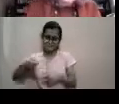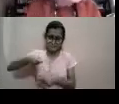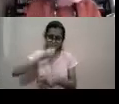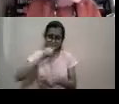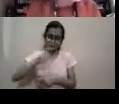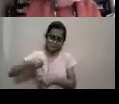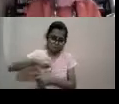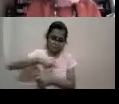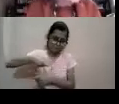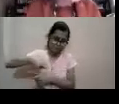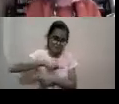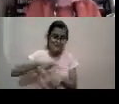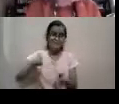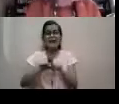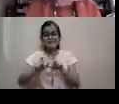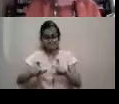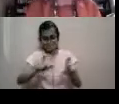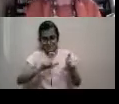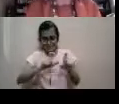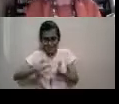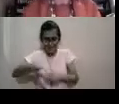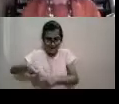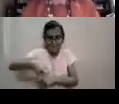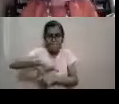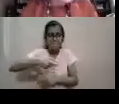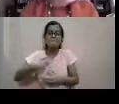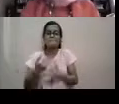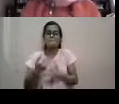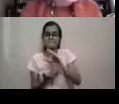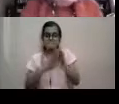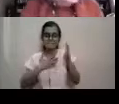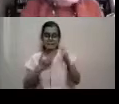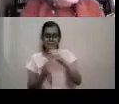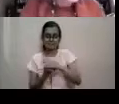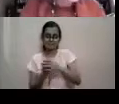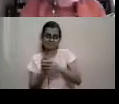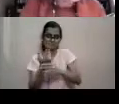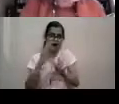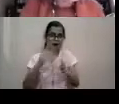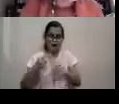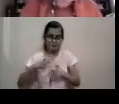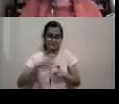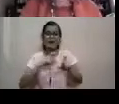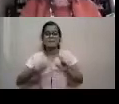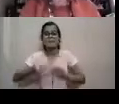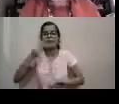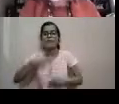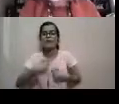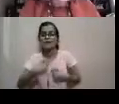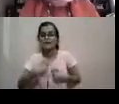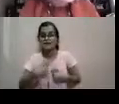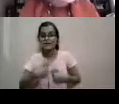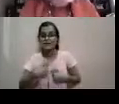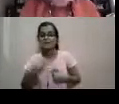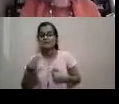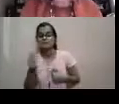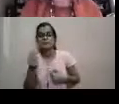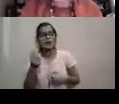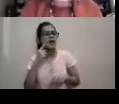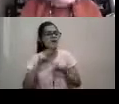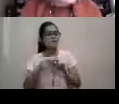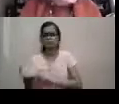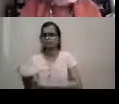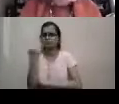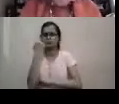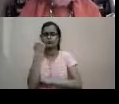Most of us would answer no. And I believe the example shows that we have a strong intuitive